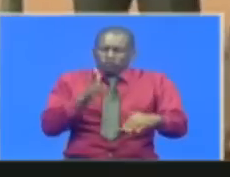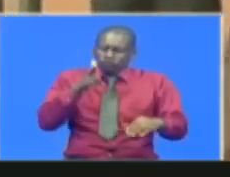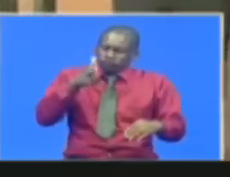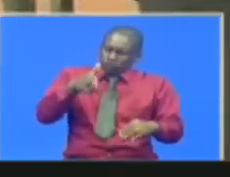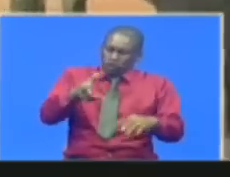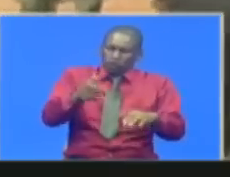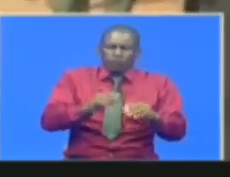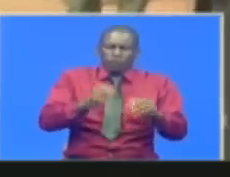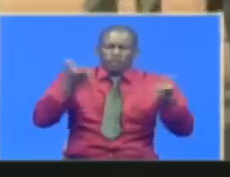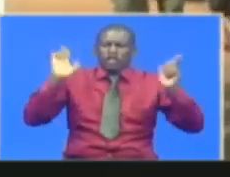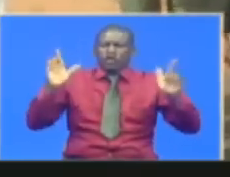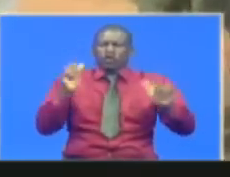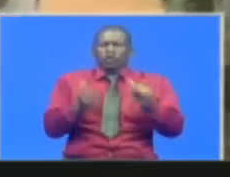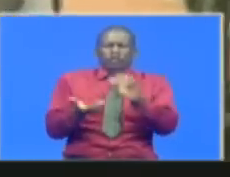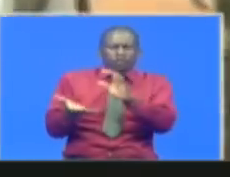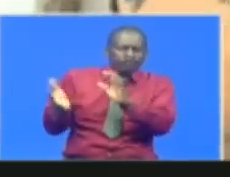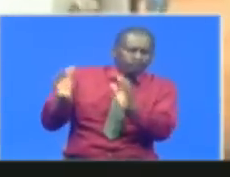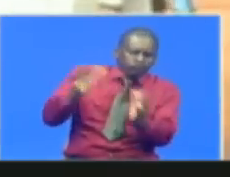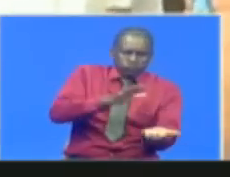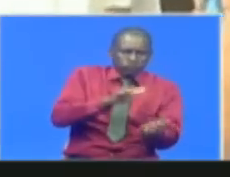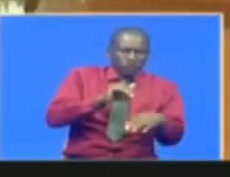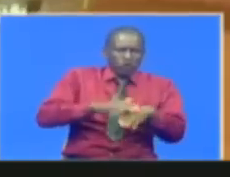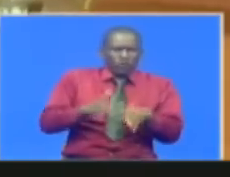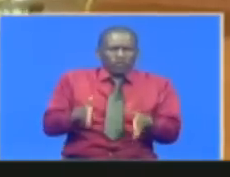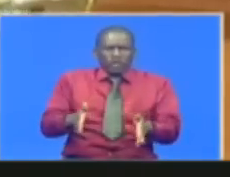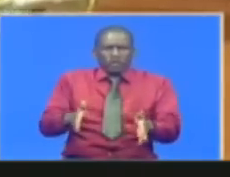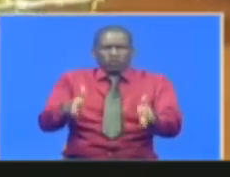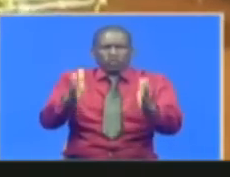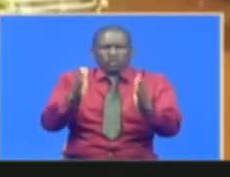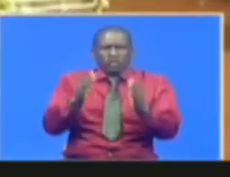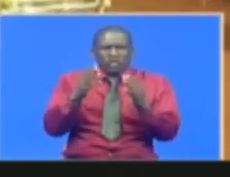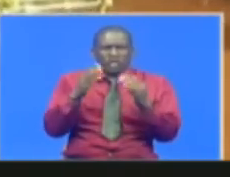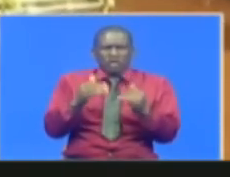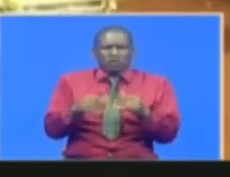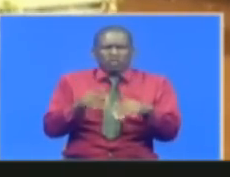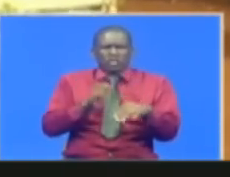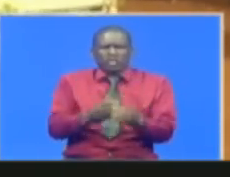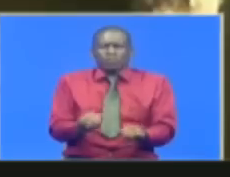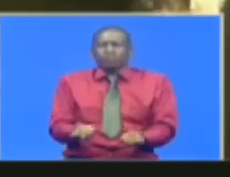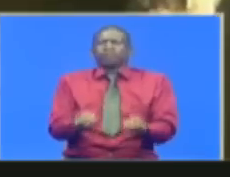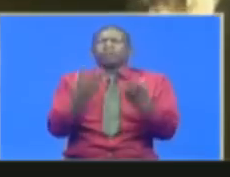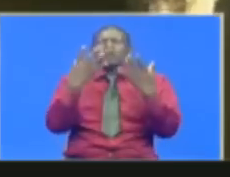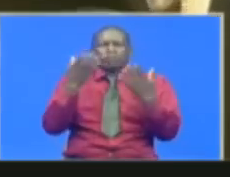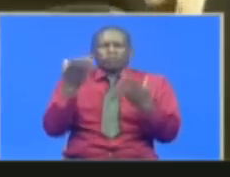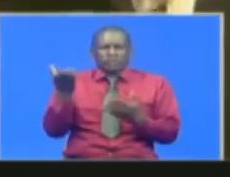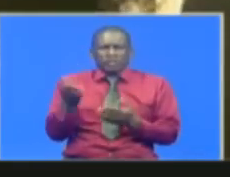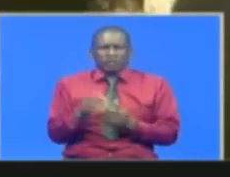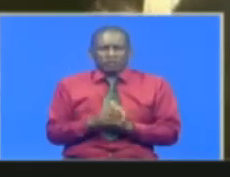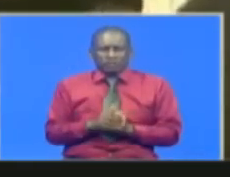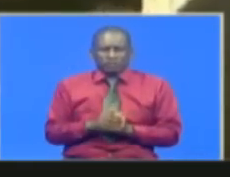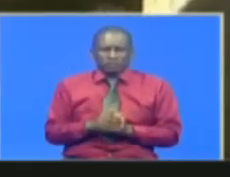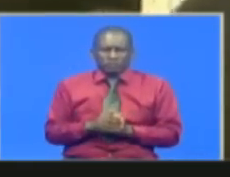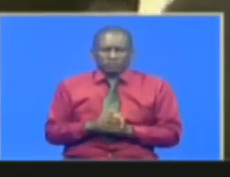truck, which had overturned on the railway tracks when the explosion happened.